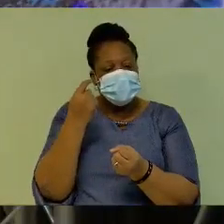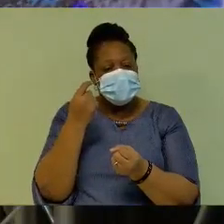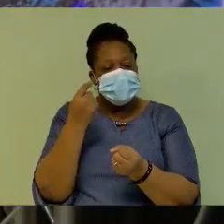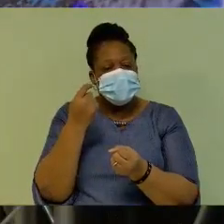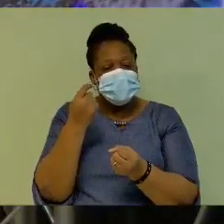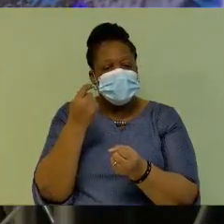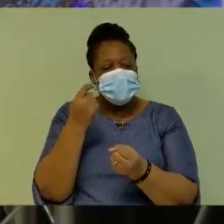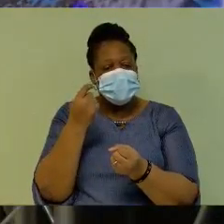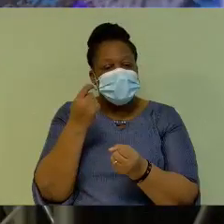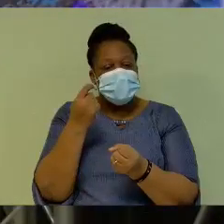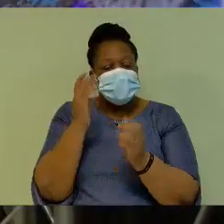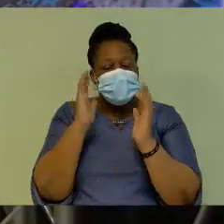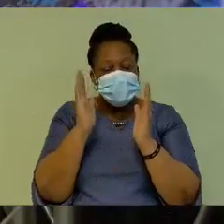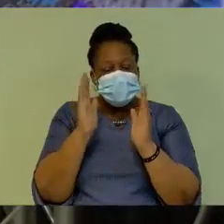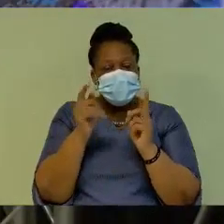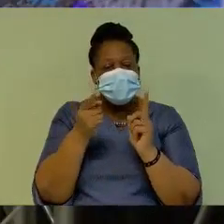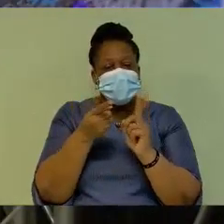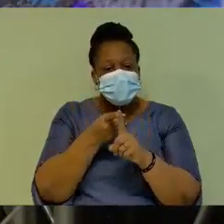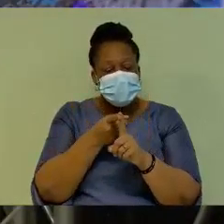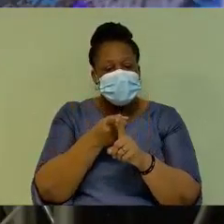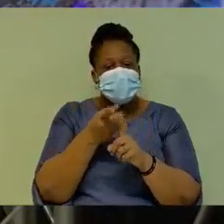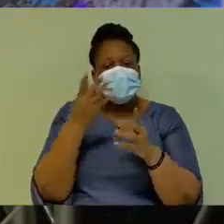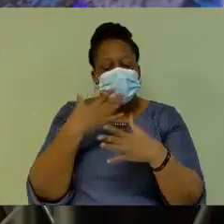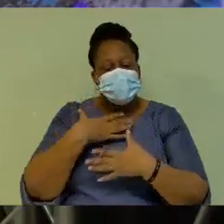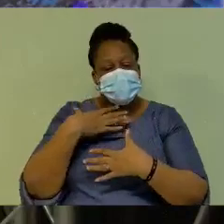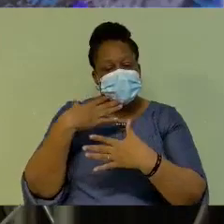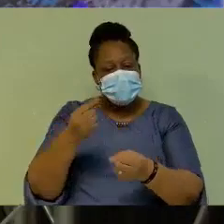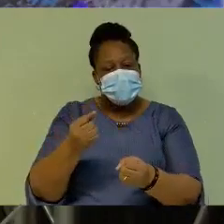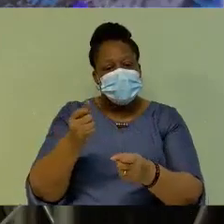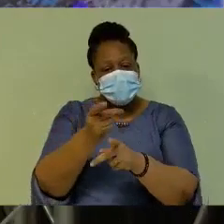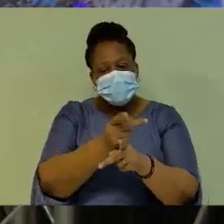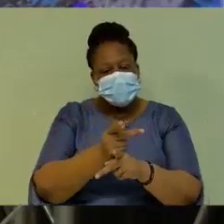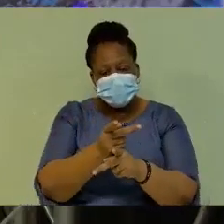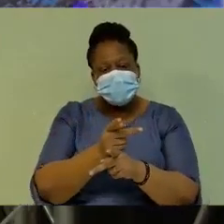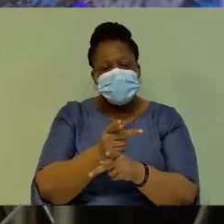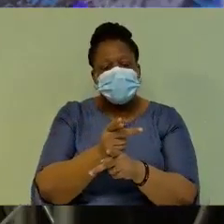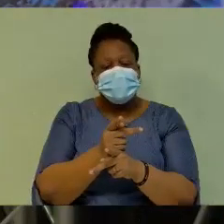commitment to the healthcare system.